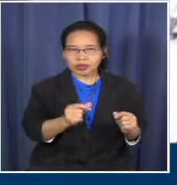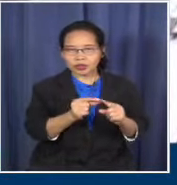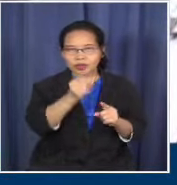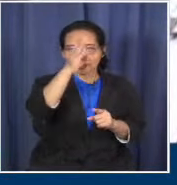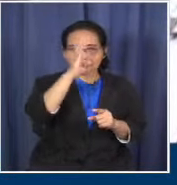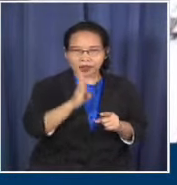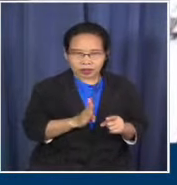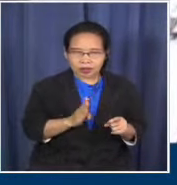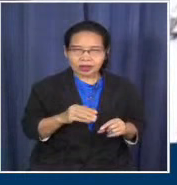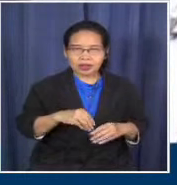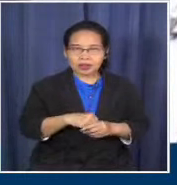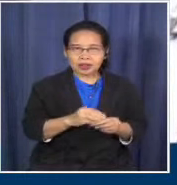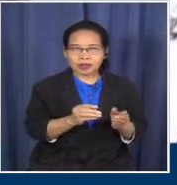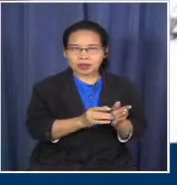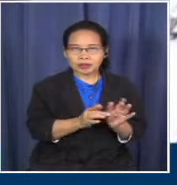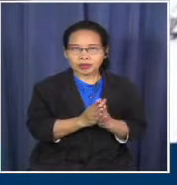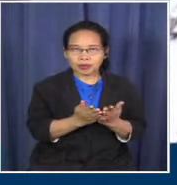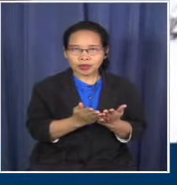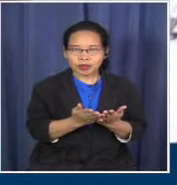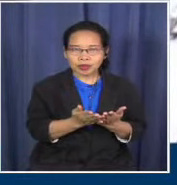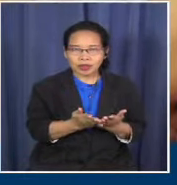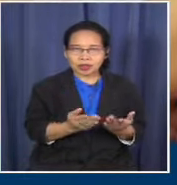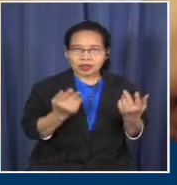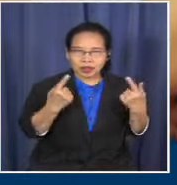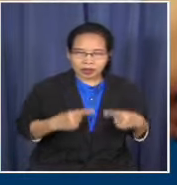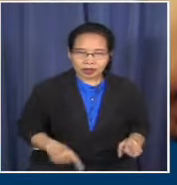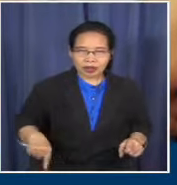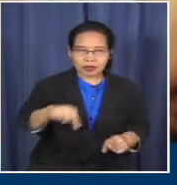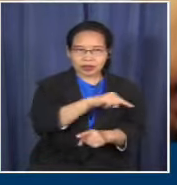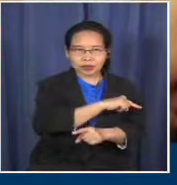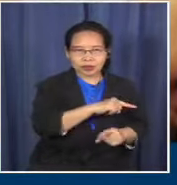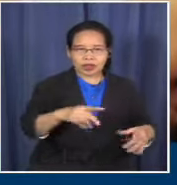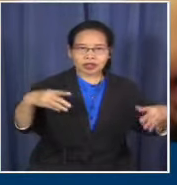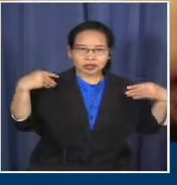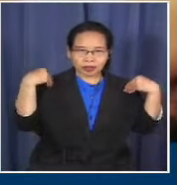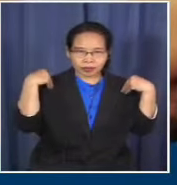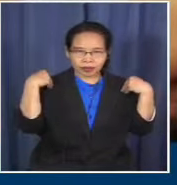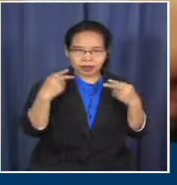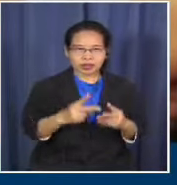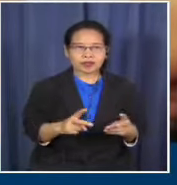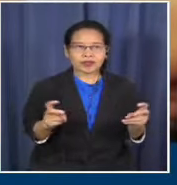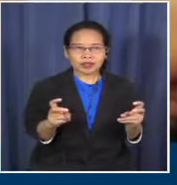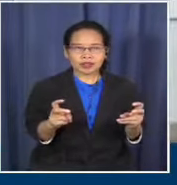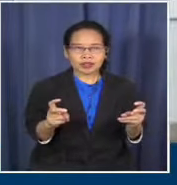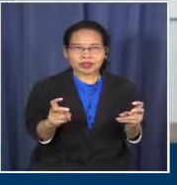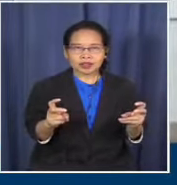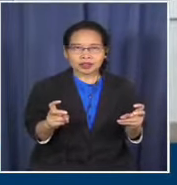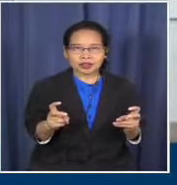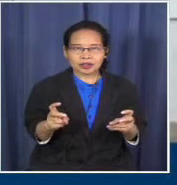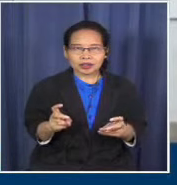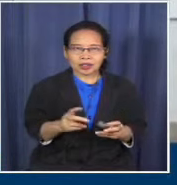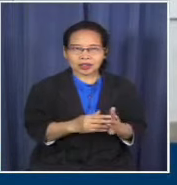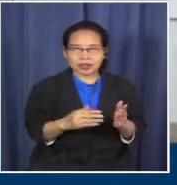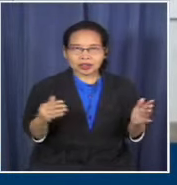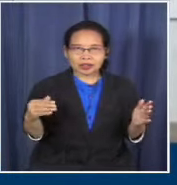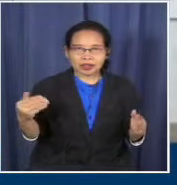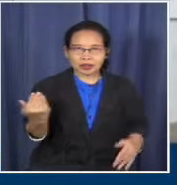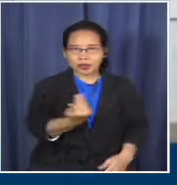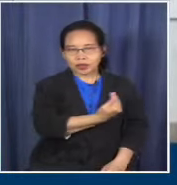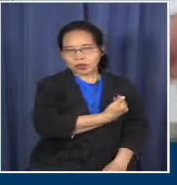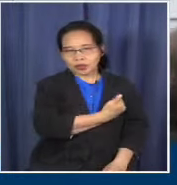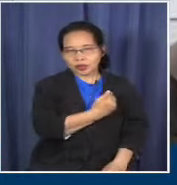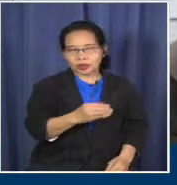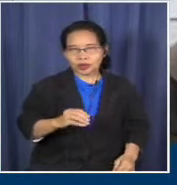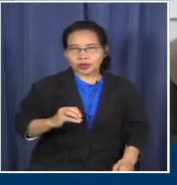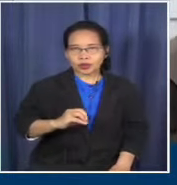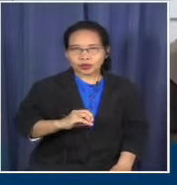God in the Bible. So let us be one in accepting it, even if it is against our